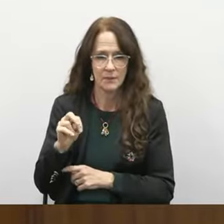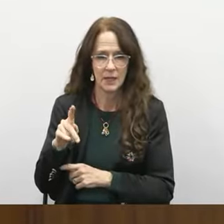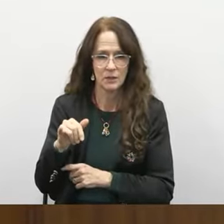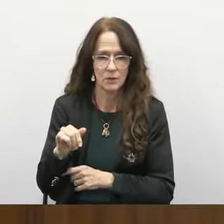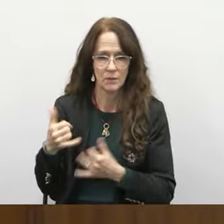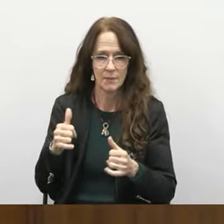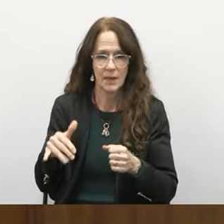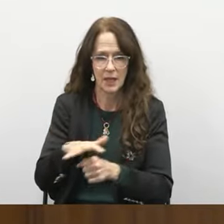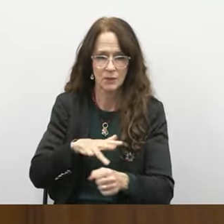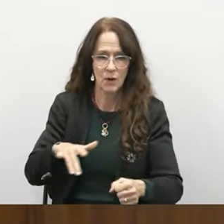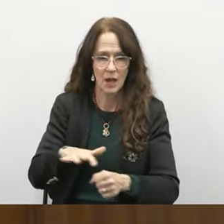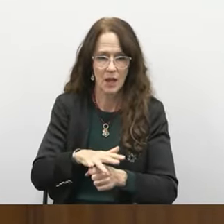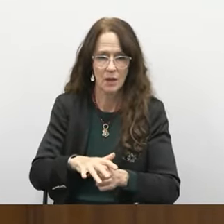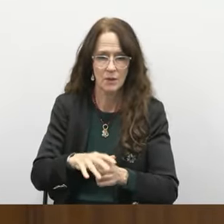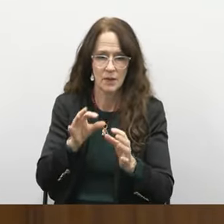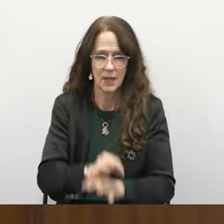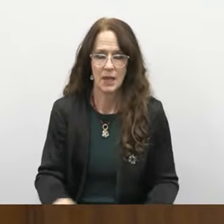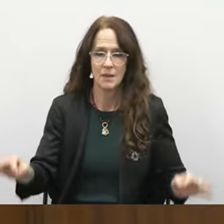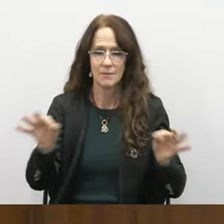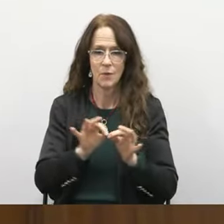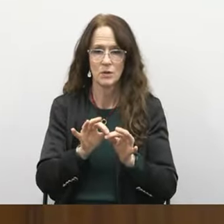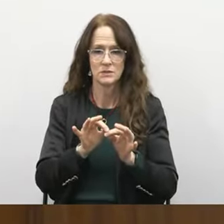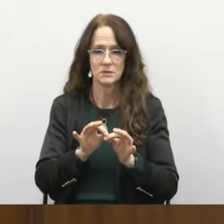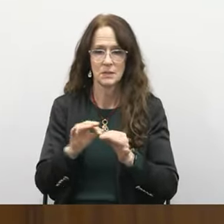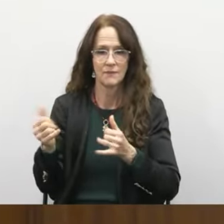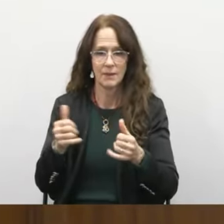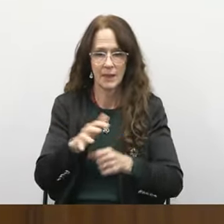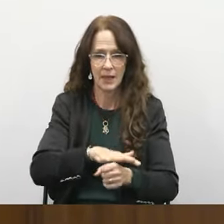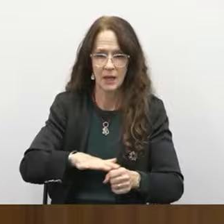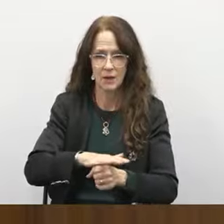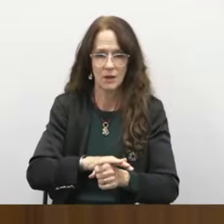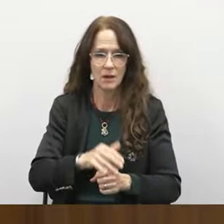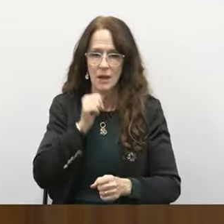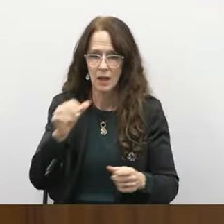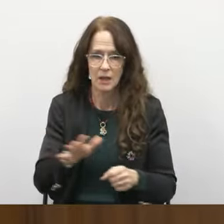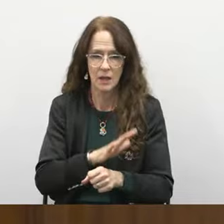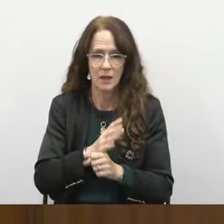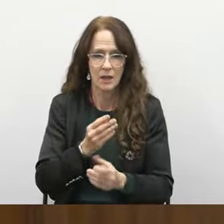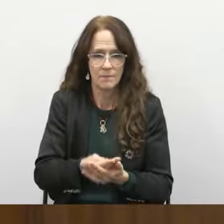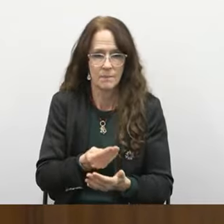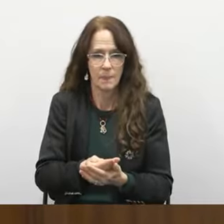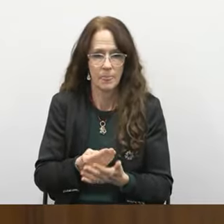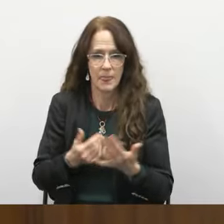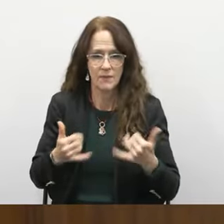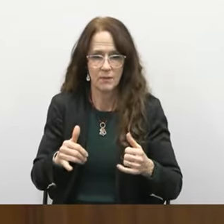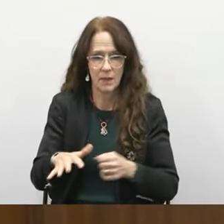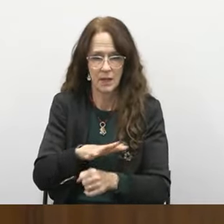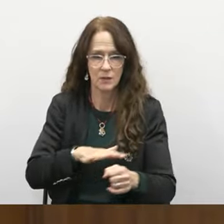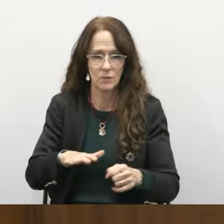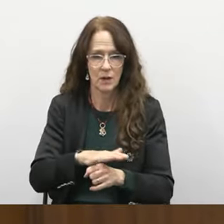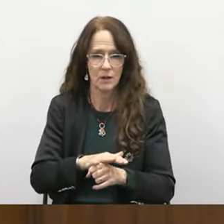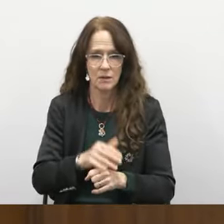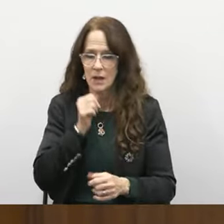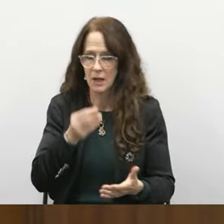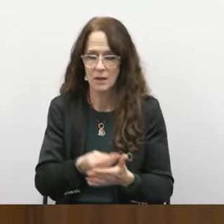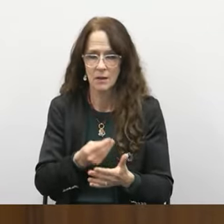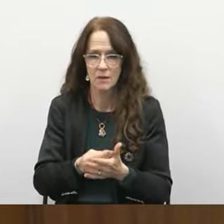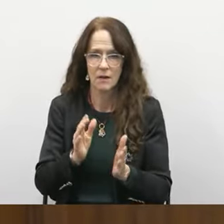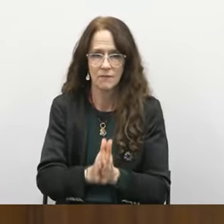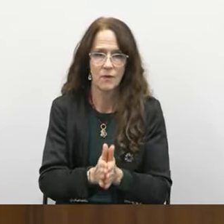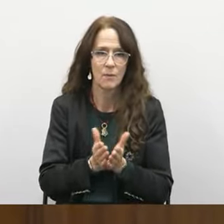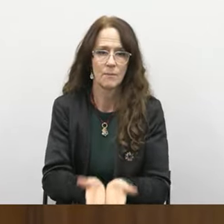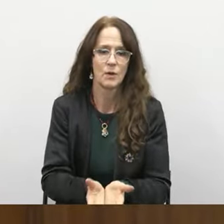playgrounds and about the importance of playgrounds and our lack of funding for playgrounds, our lack of funding for